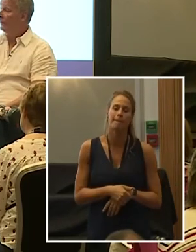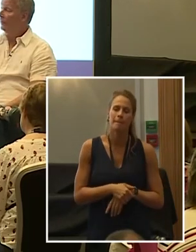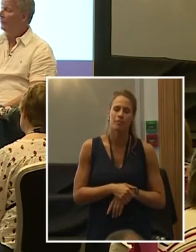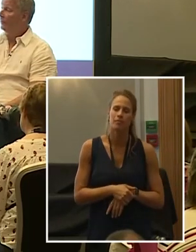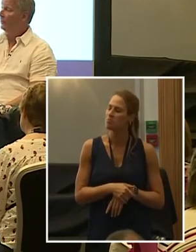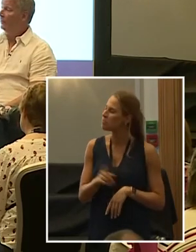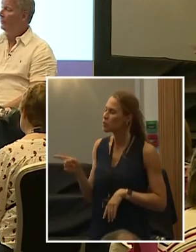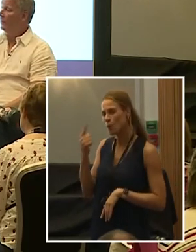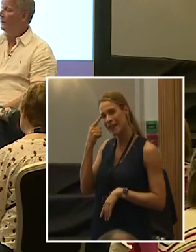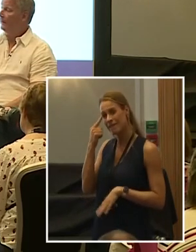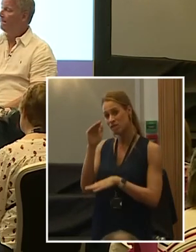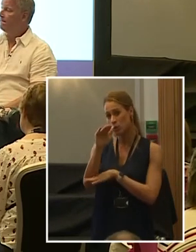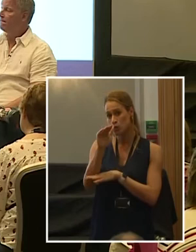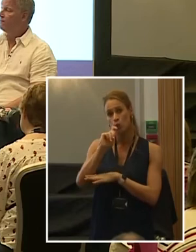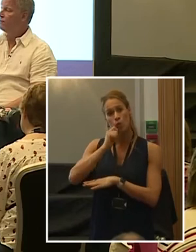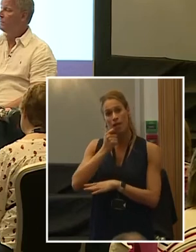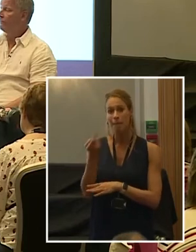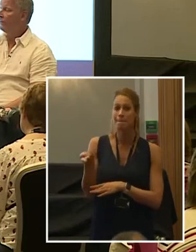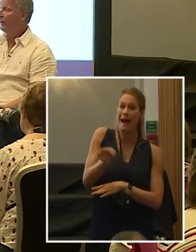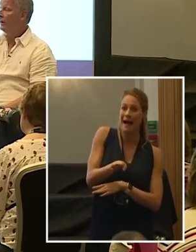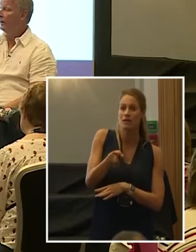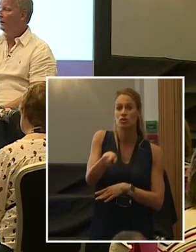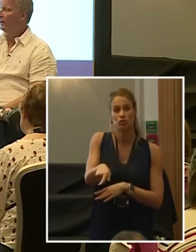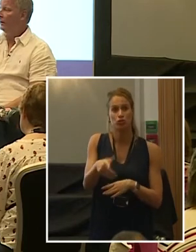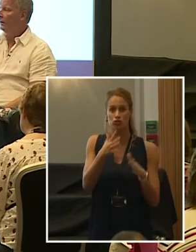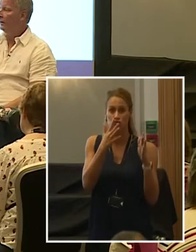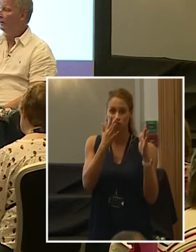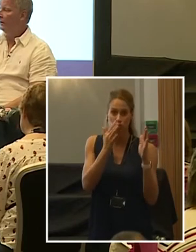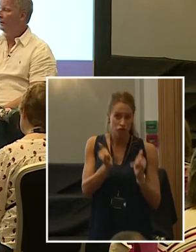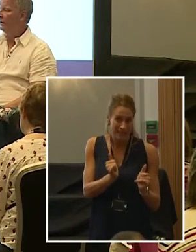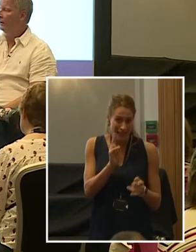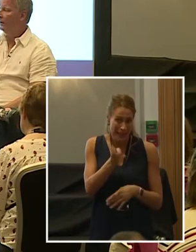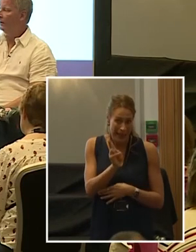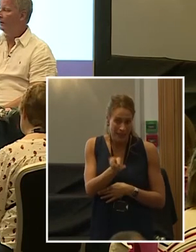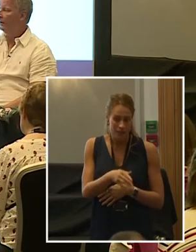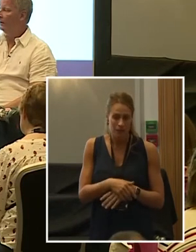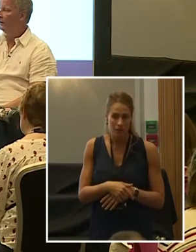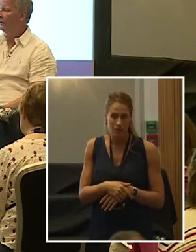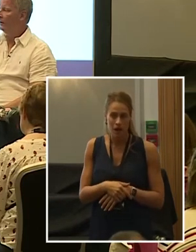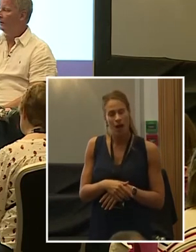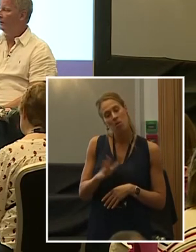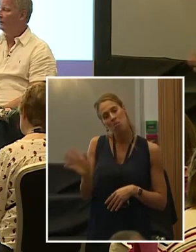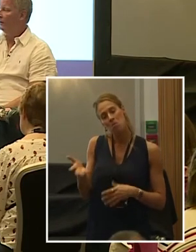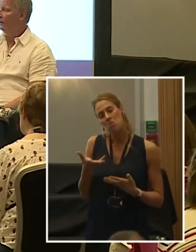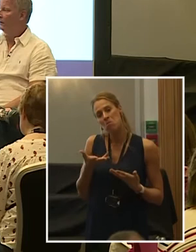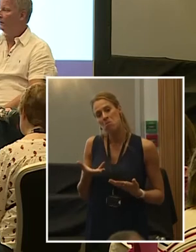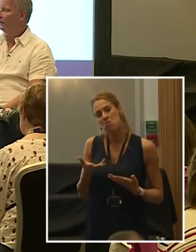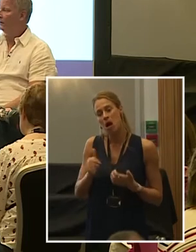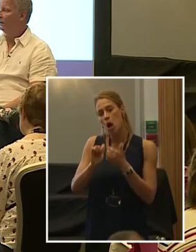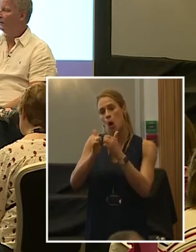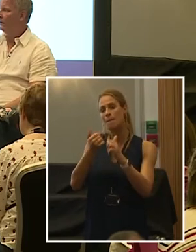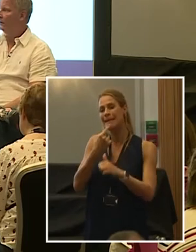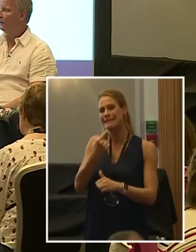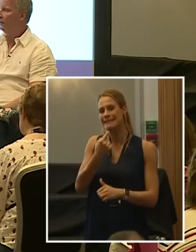treatment? I mean, were there any positive outcomes from that trial? I think the sort of notice that the company sent afterwards, the